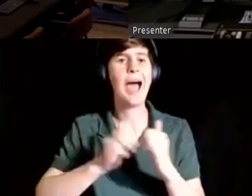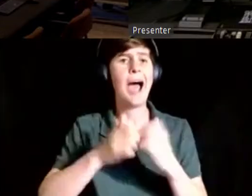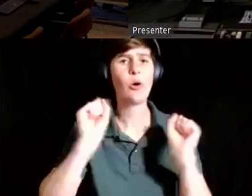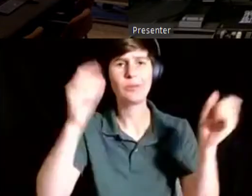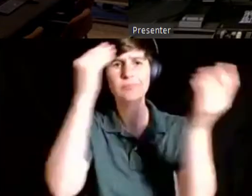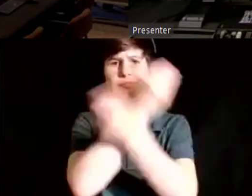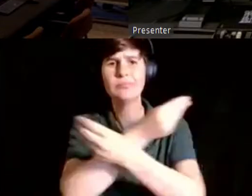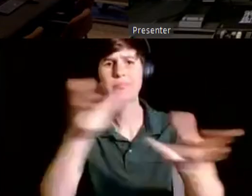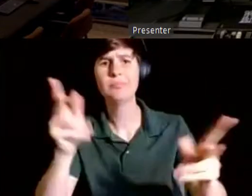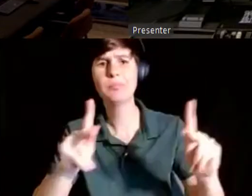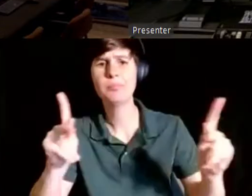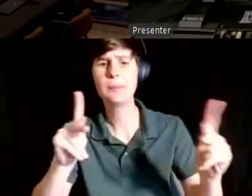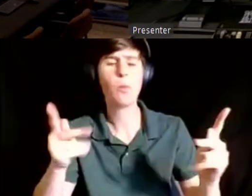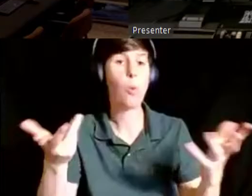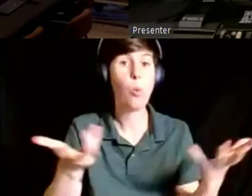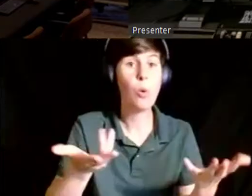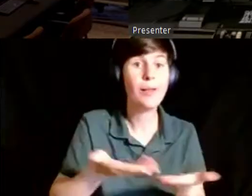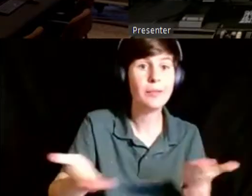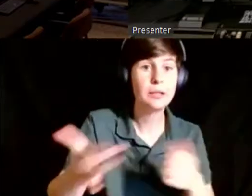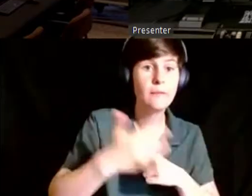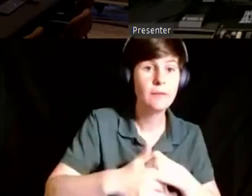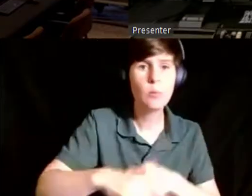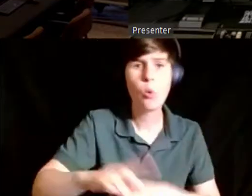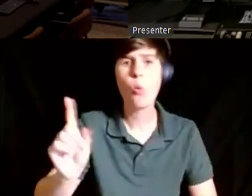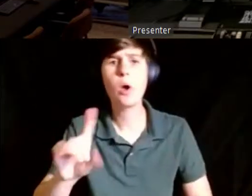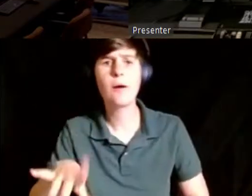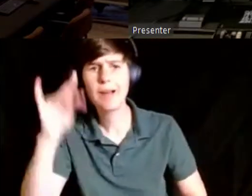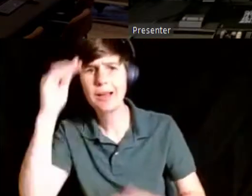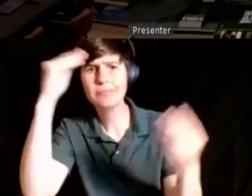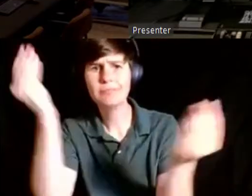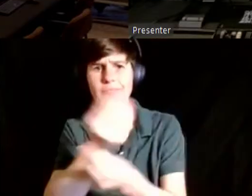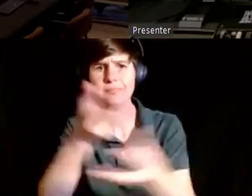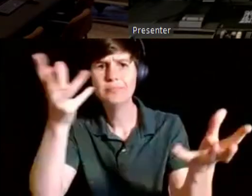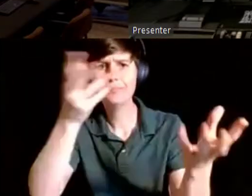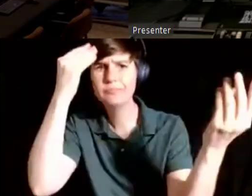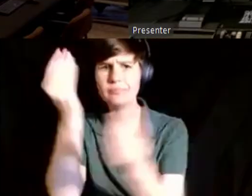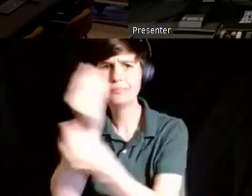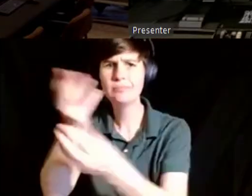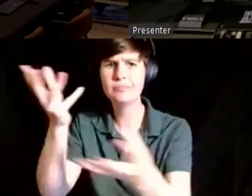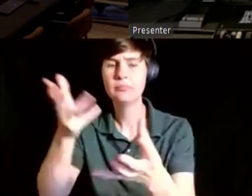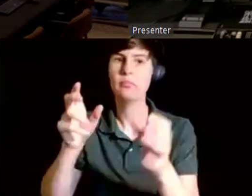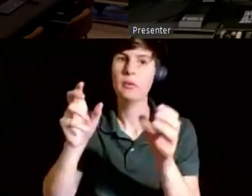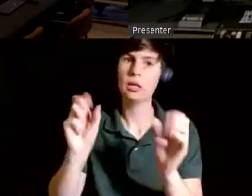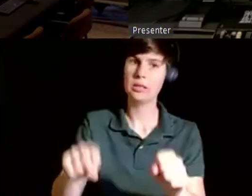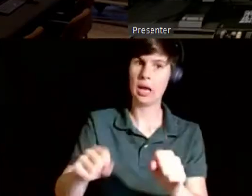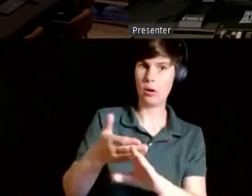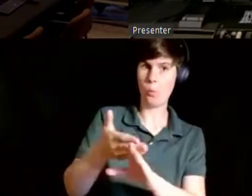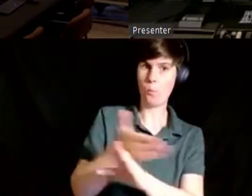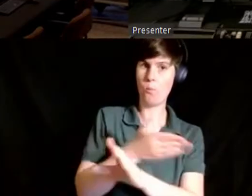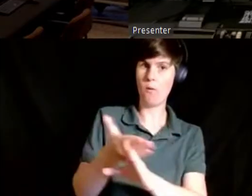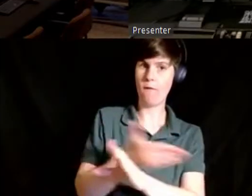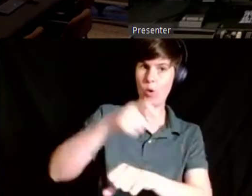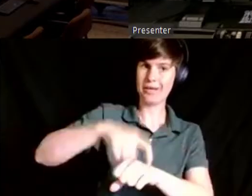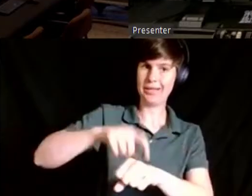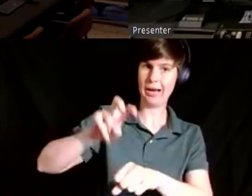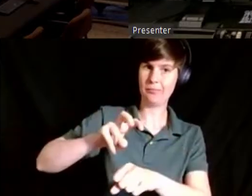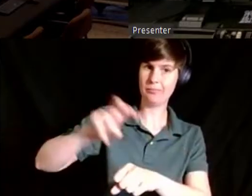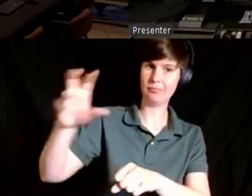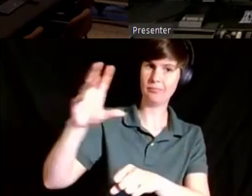available and where they can find it, to make their route accessible ahead of time in a way. Did